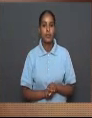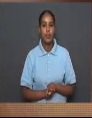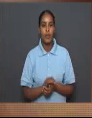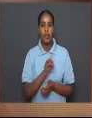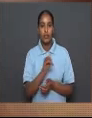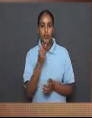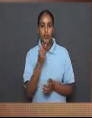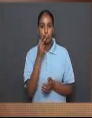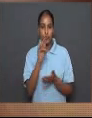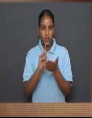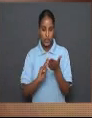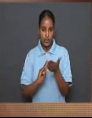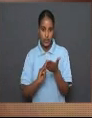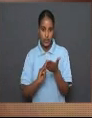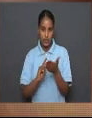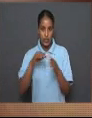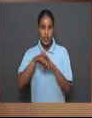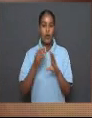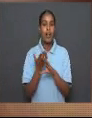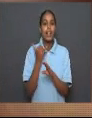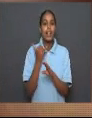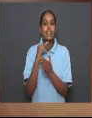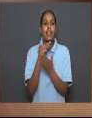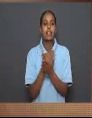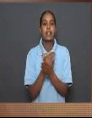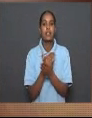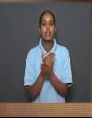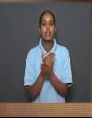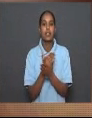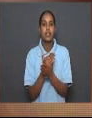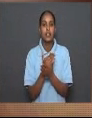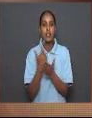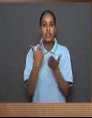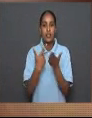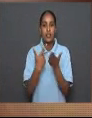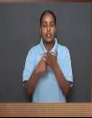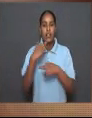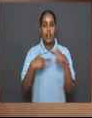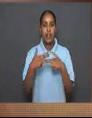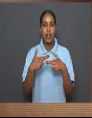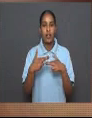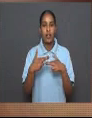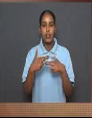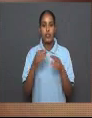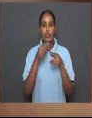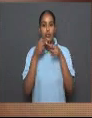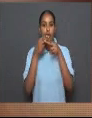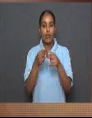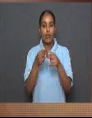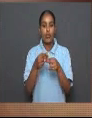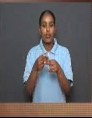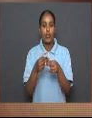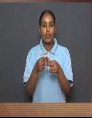As we mentioned in our last lesson, this reaction is called